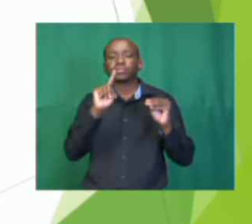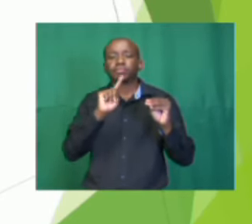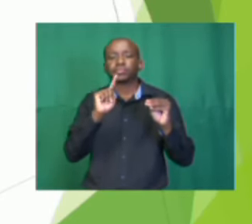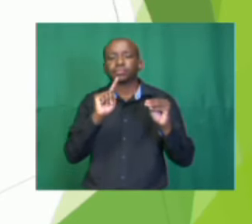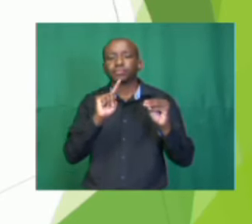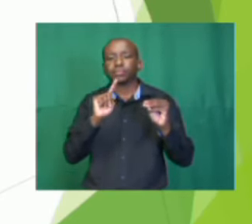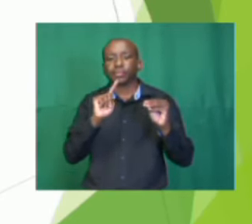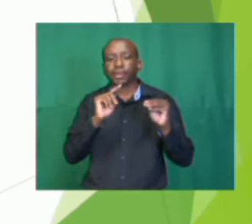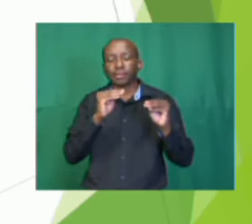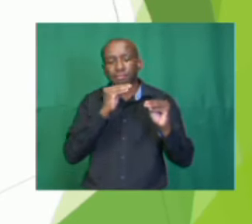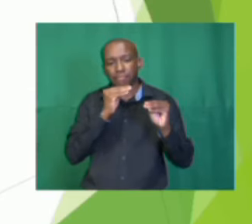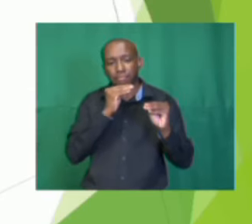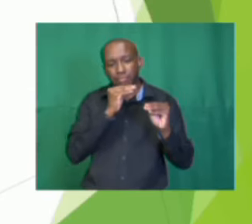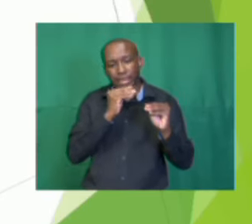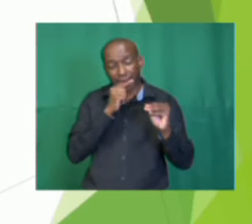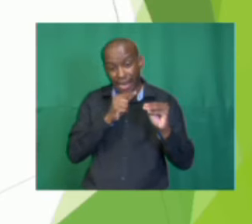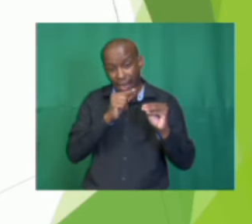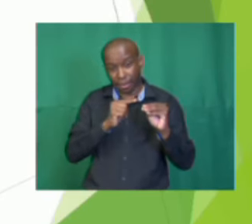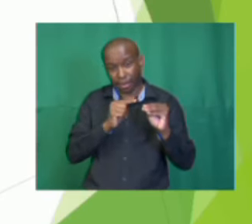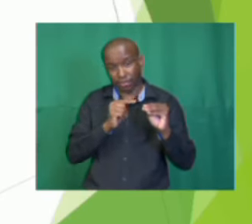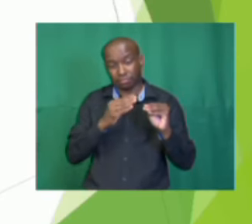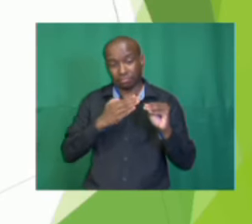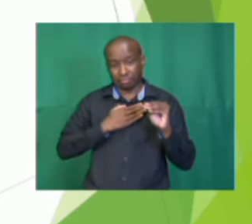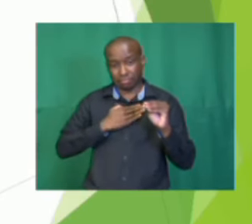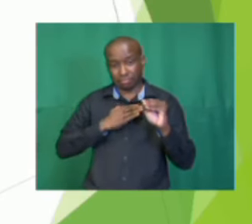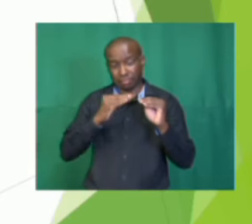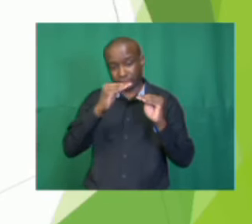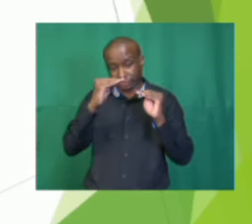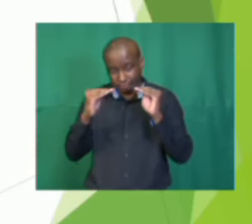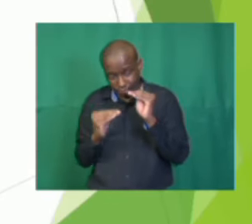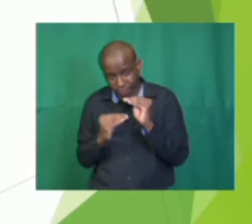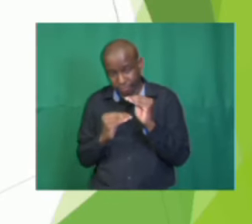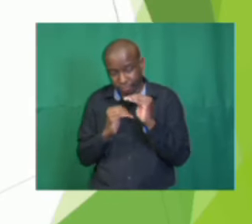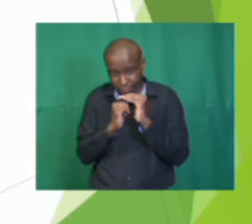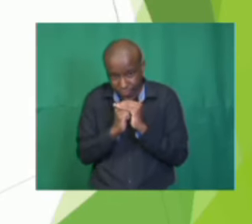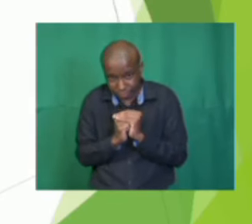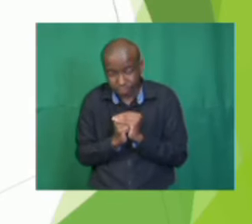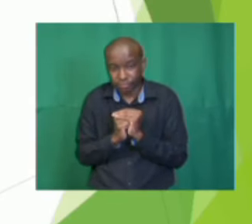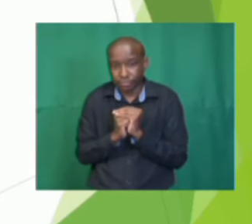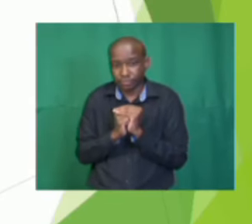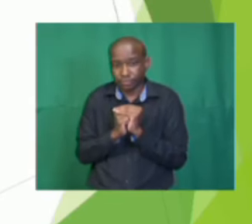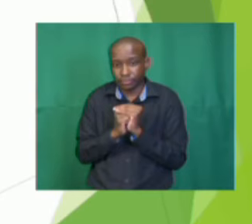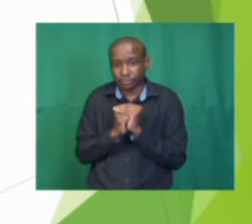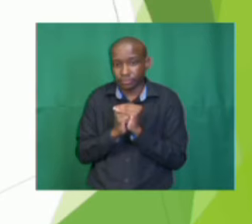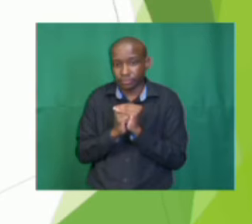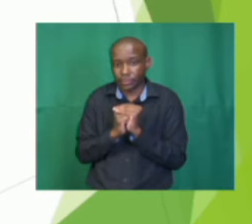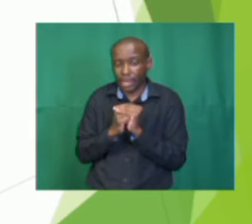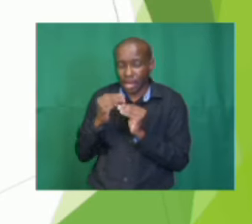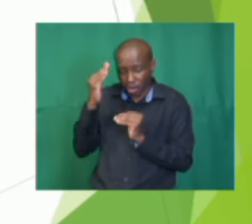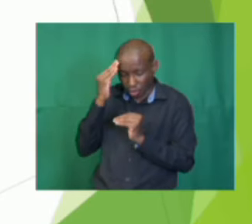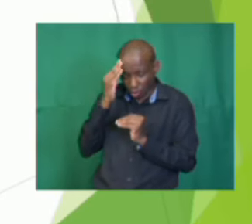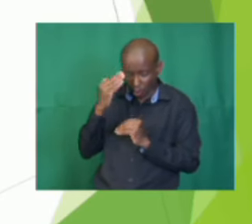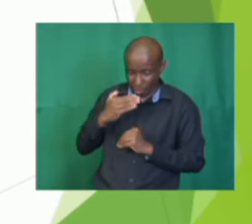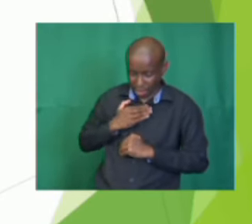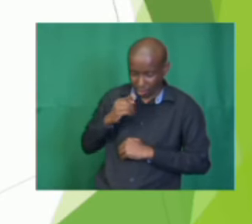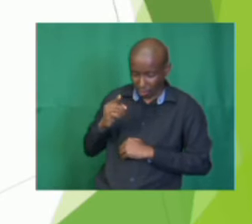symbolizes submission. It showed that the people were submitting to Jesus as king. They were